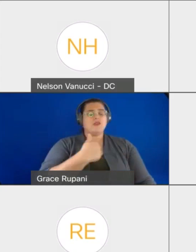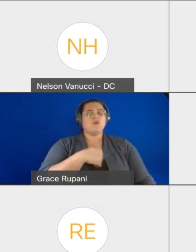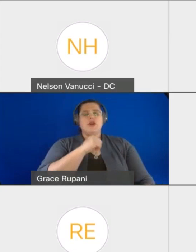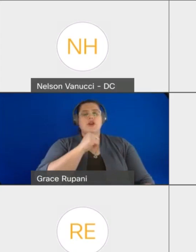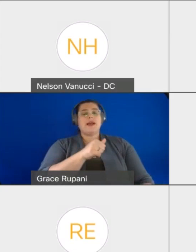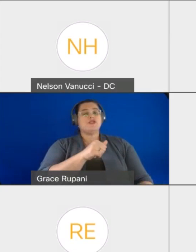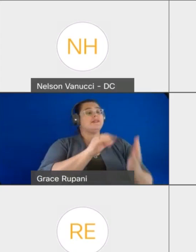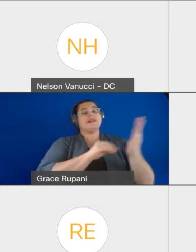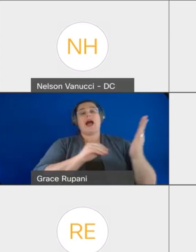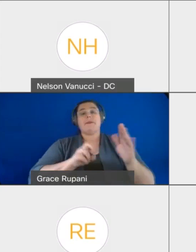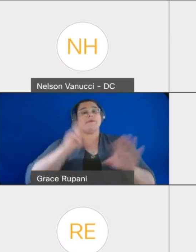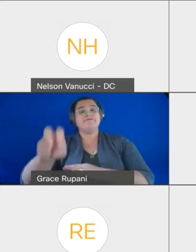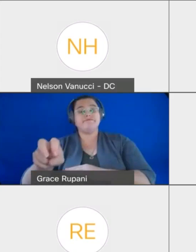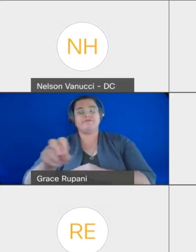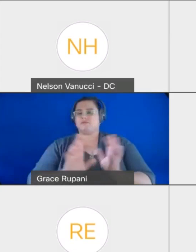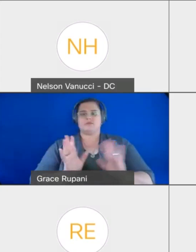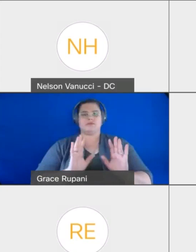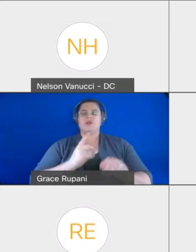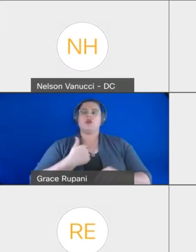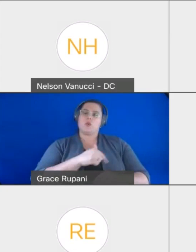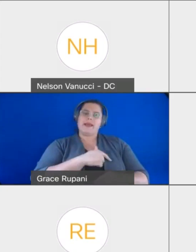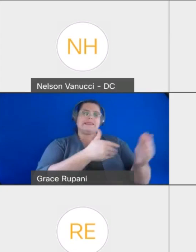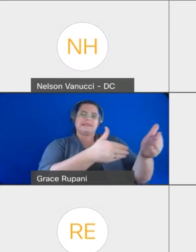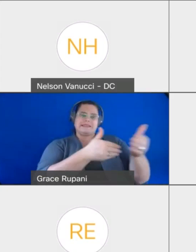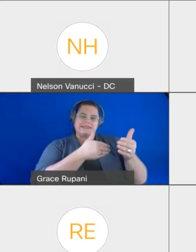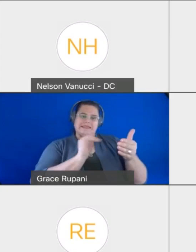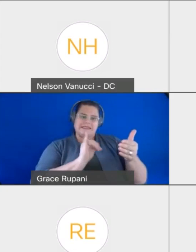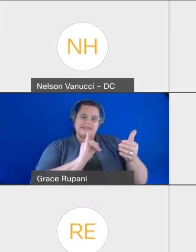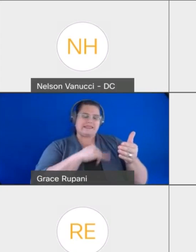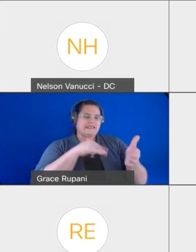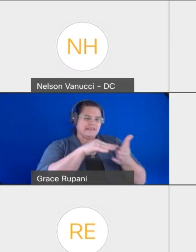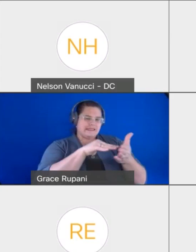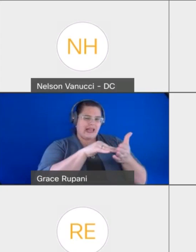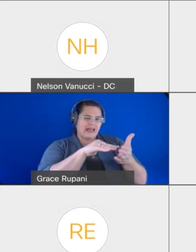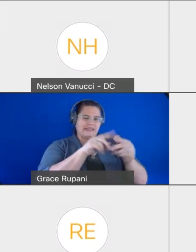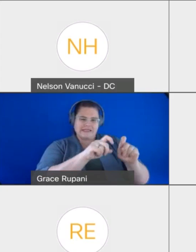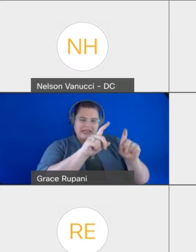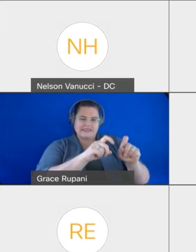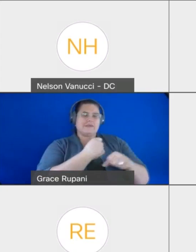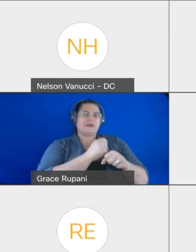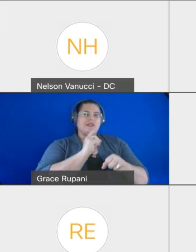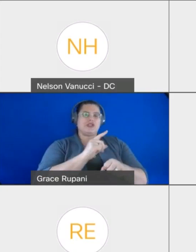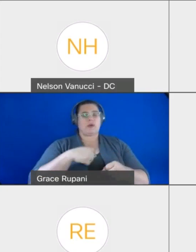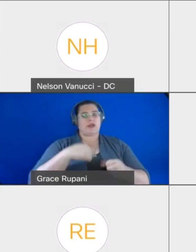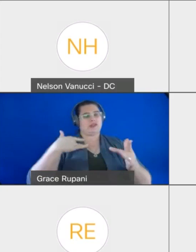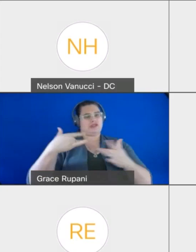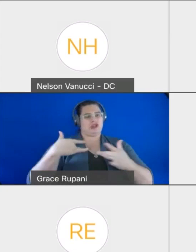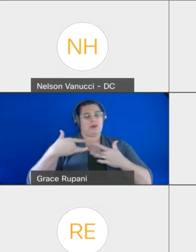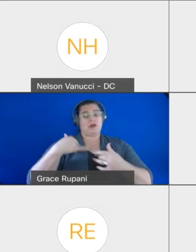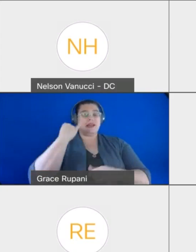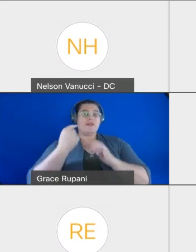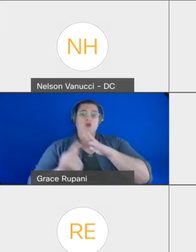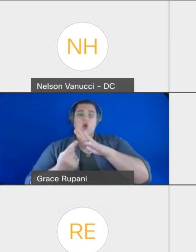at DC Health and just in general feel a certain kind of way about now reducing the quarantine time. And